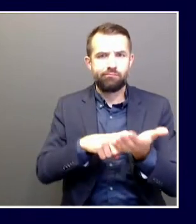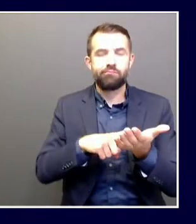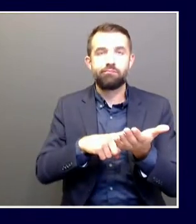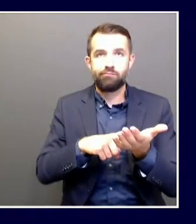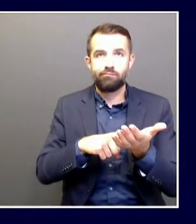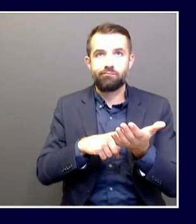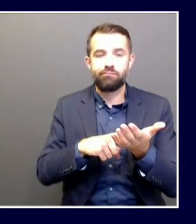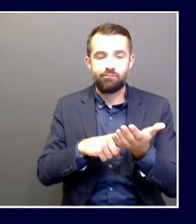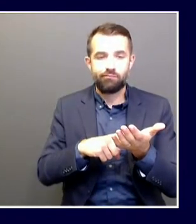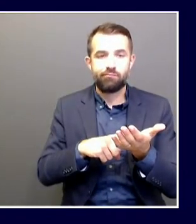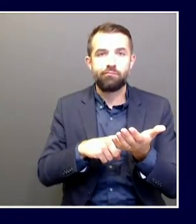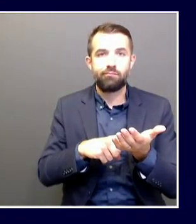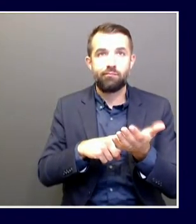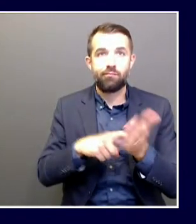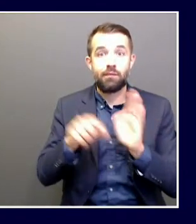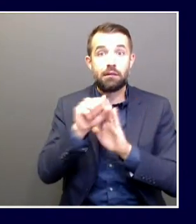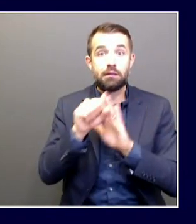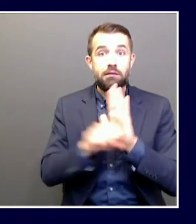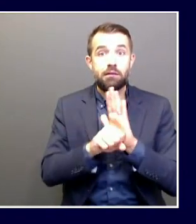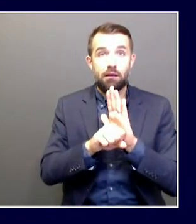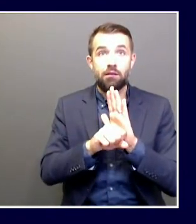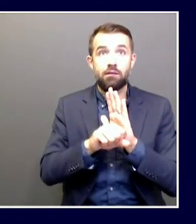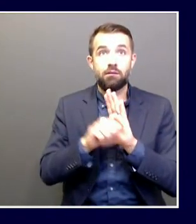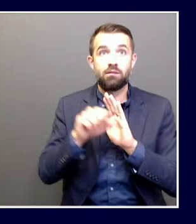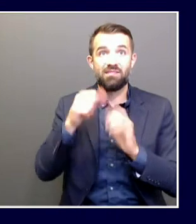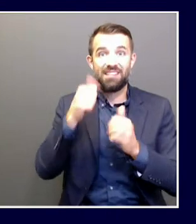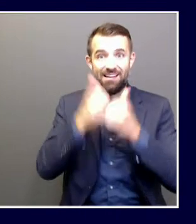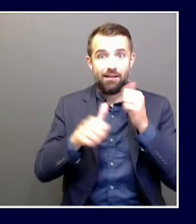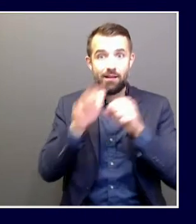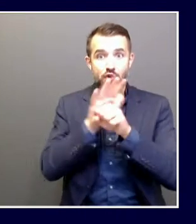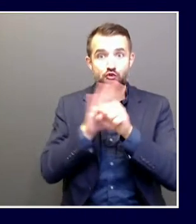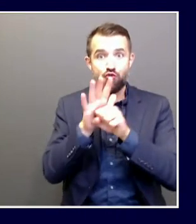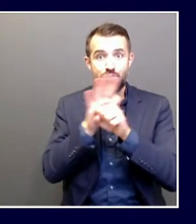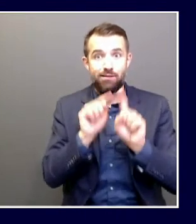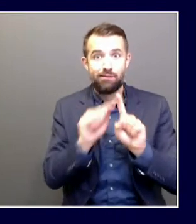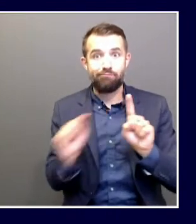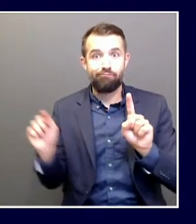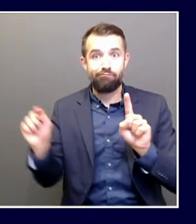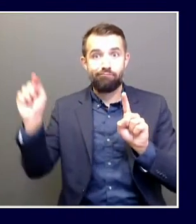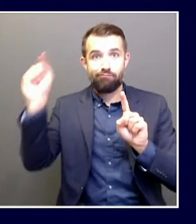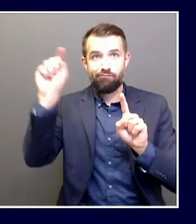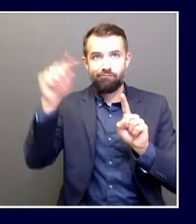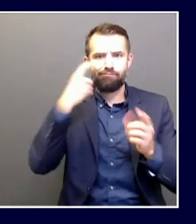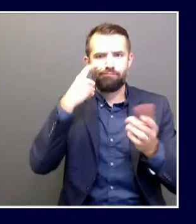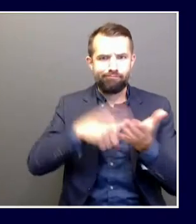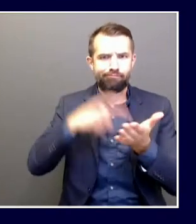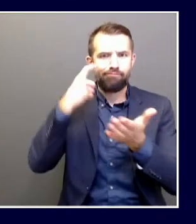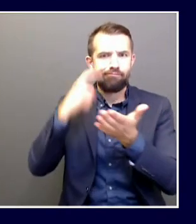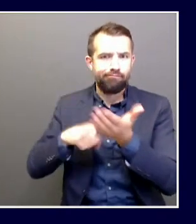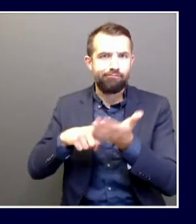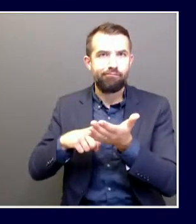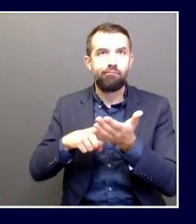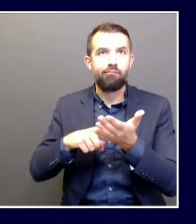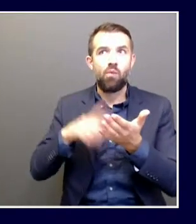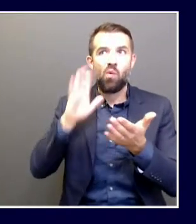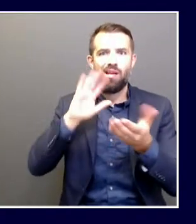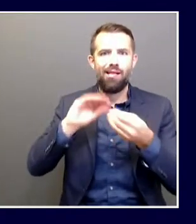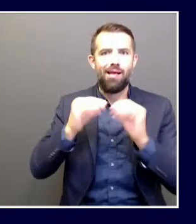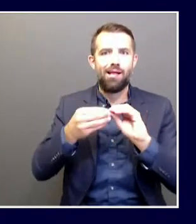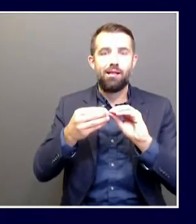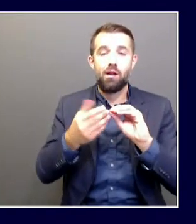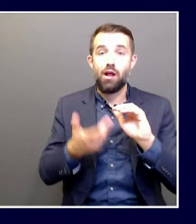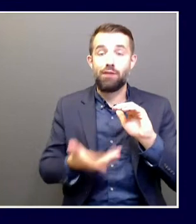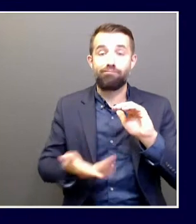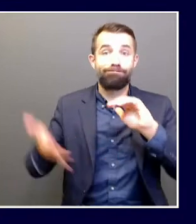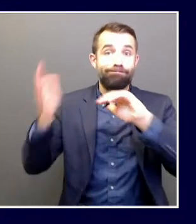within counties in Maine. There tends to be a flare-up, perhaps driven by a particular gathering or sets of gatherings.